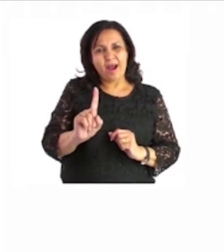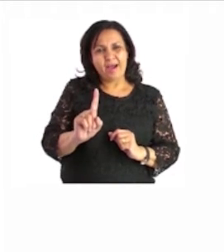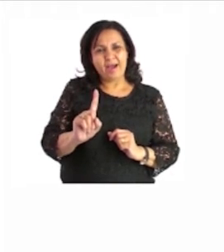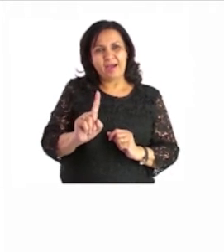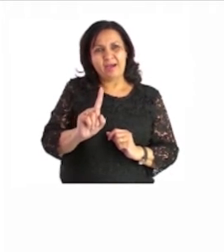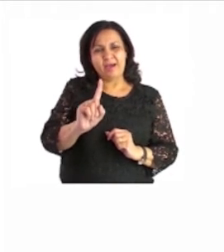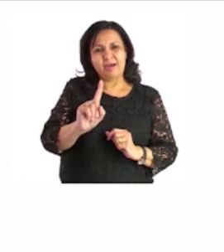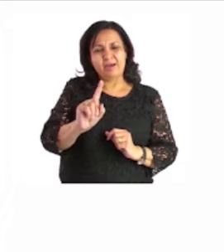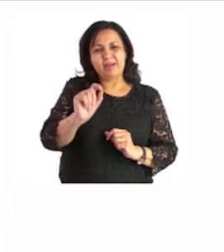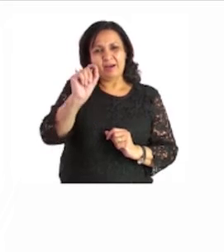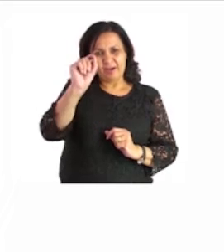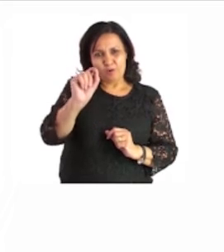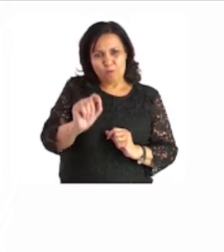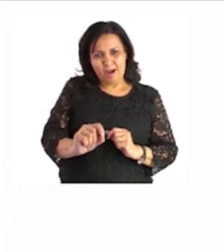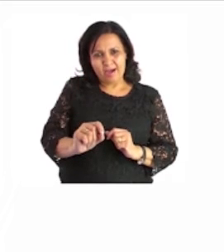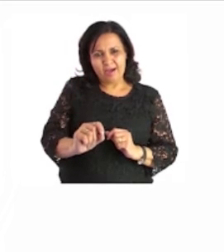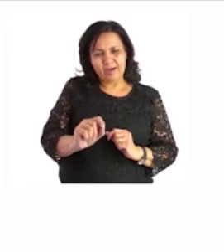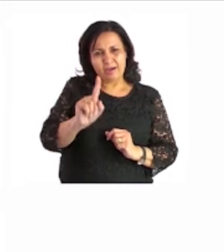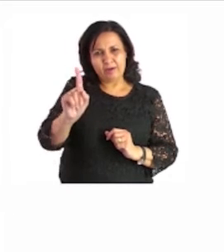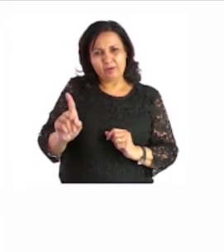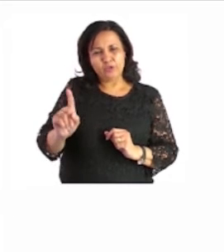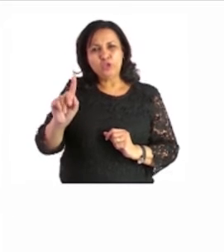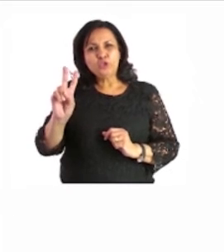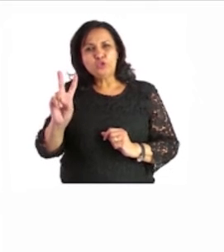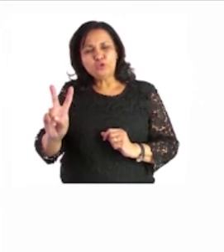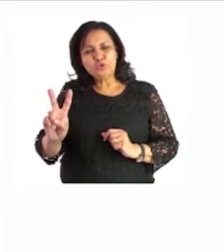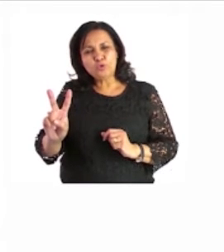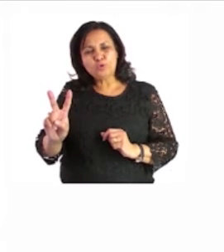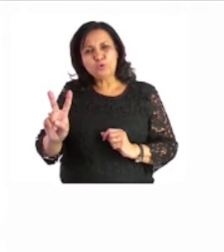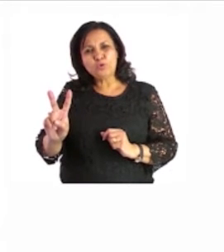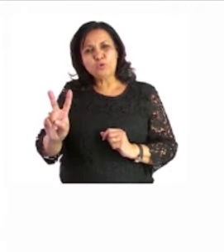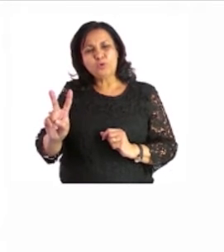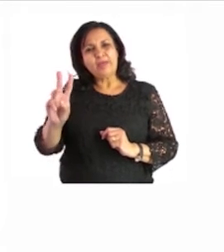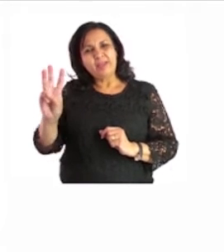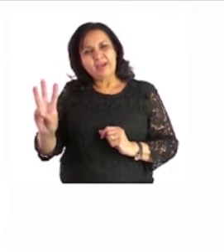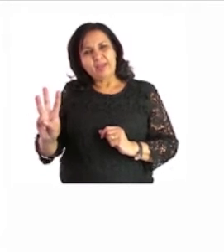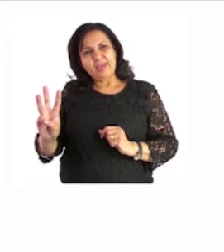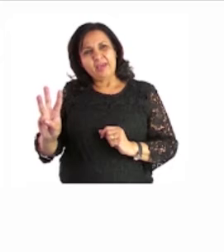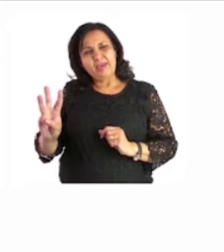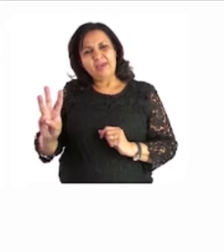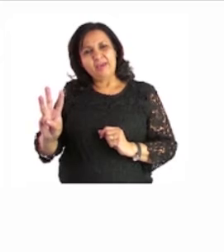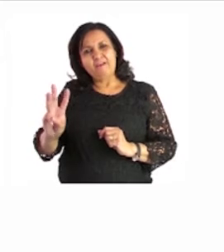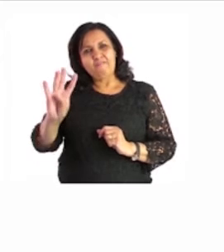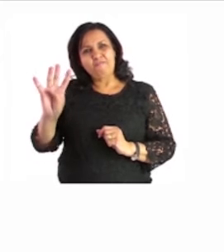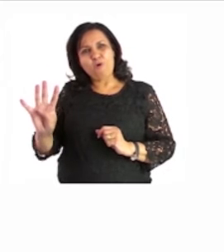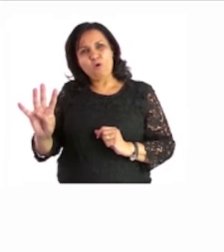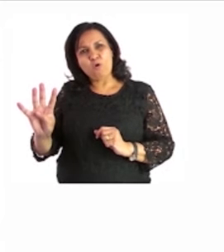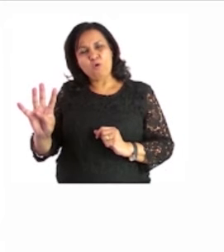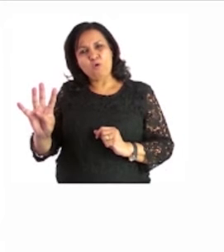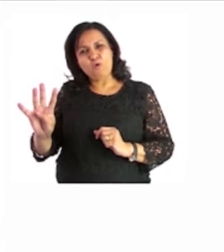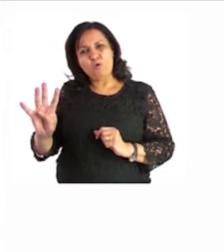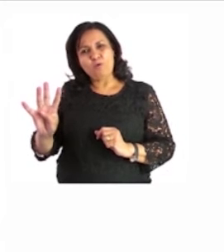1, then you write it in. 2, you write it in. 3, you write it in.